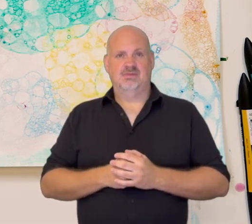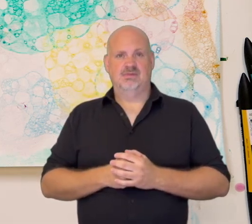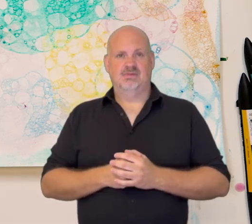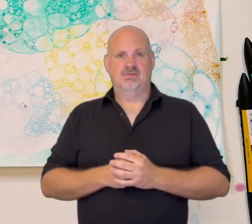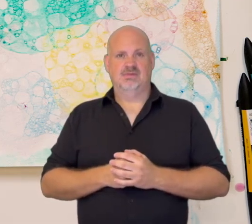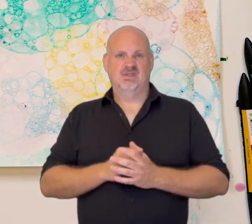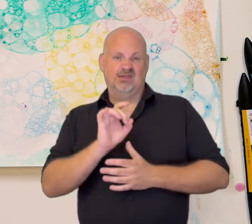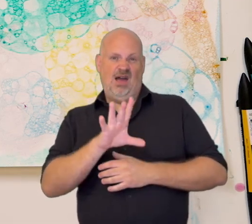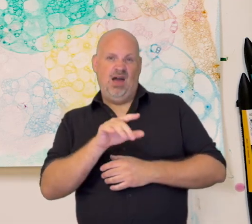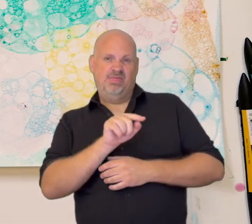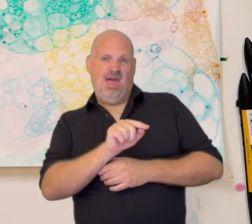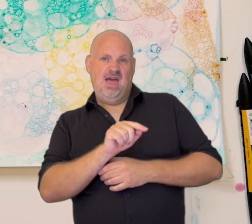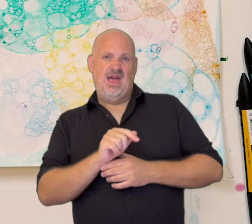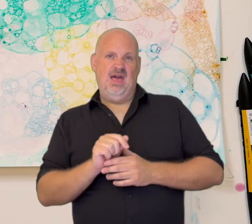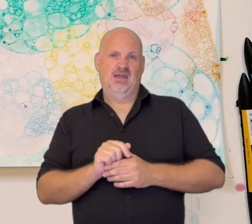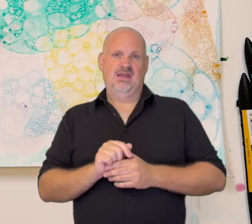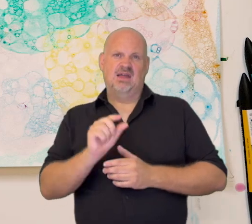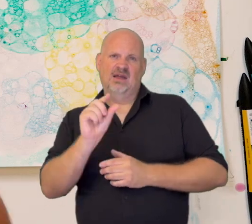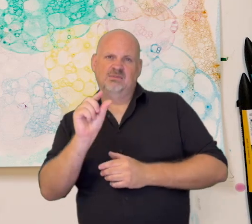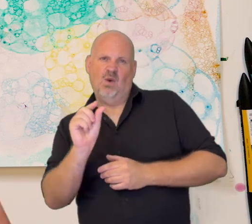Another star there and then a smaller one there.